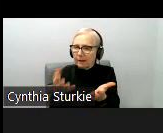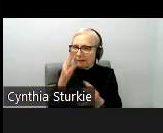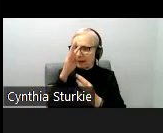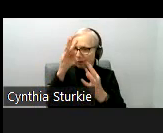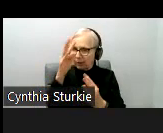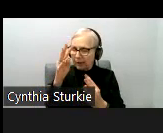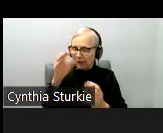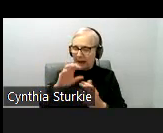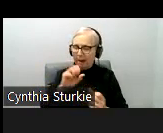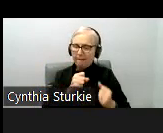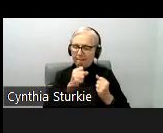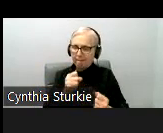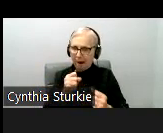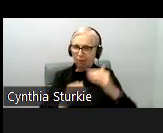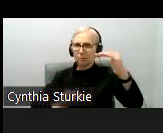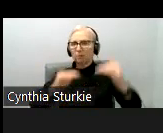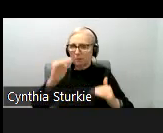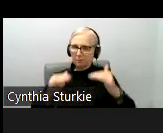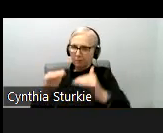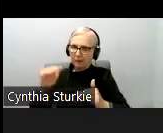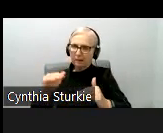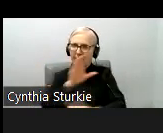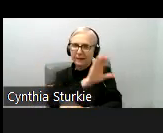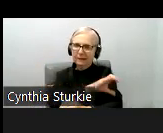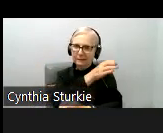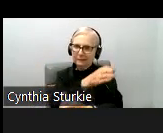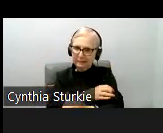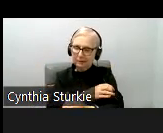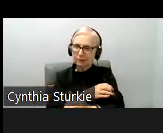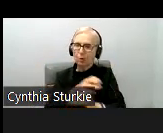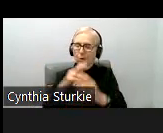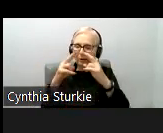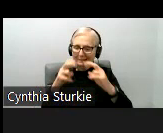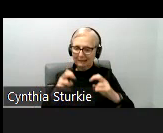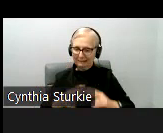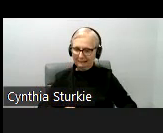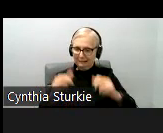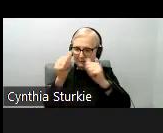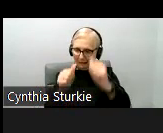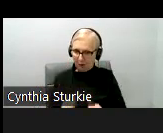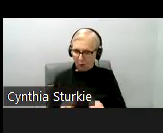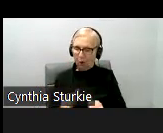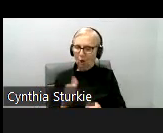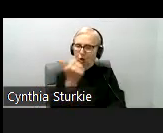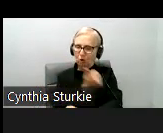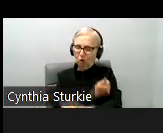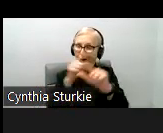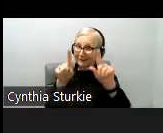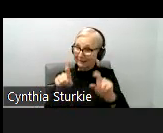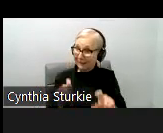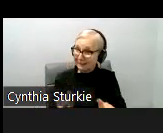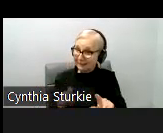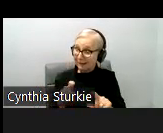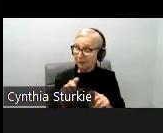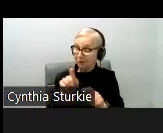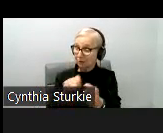power imbalance, such as performing clinical or diagnostic assessments and drug testing. Those were the two specific